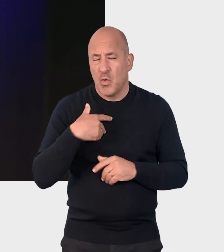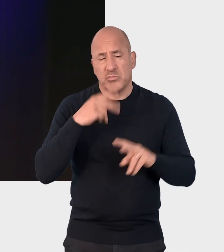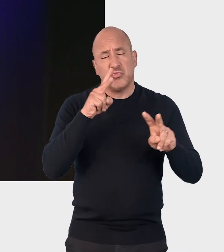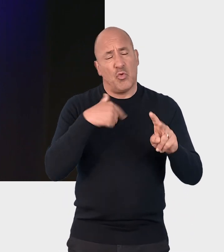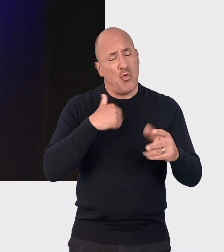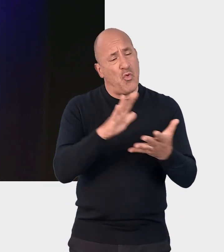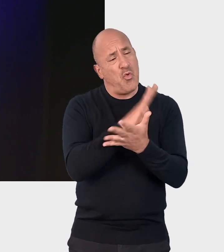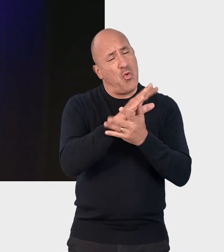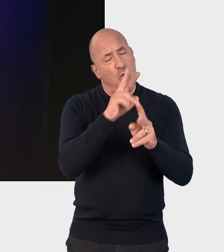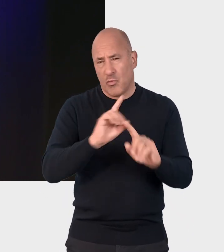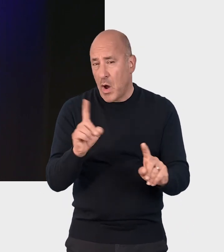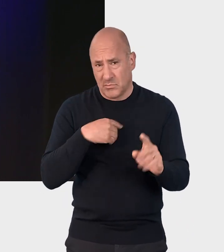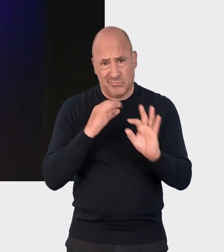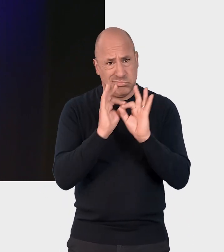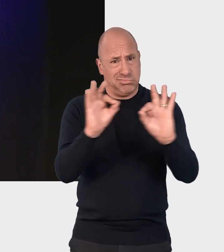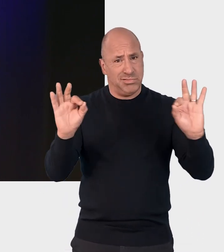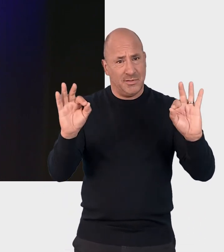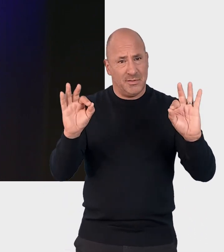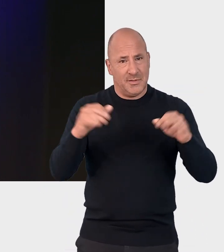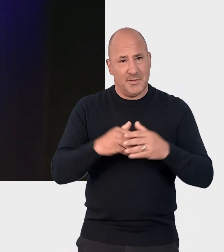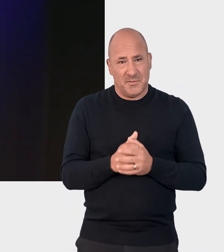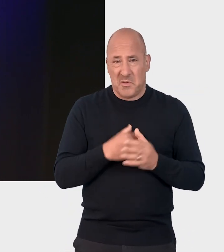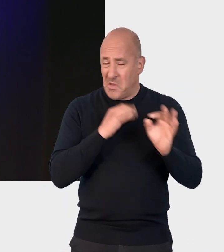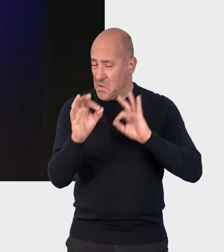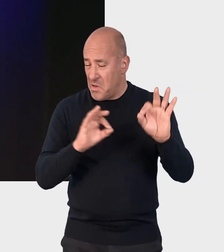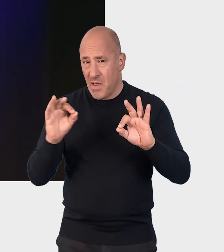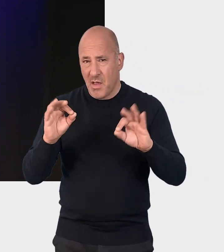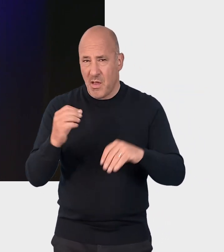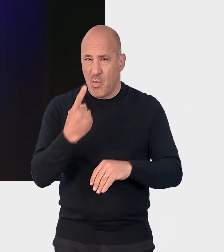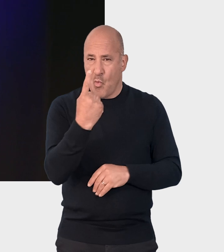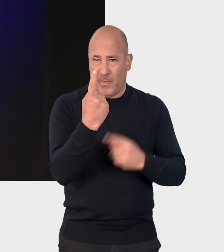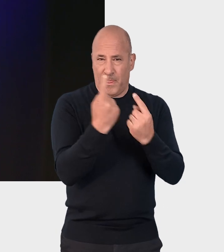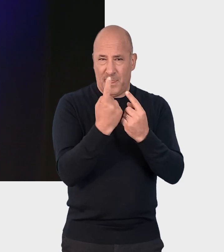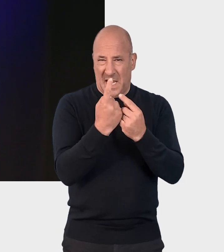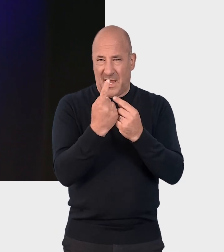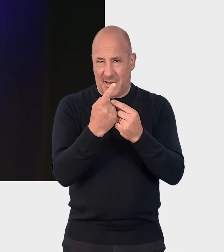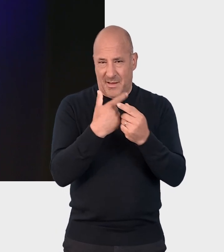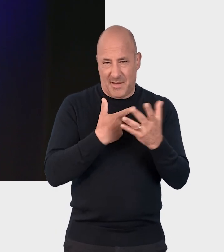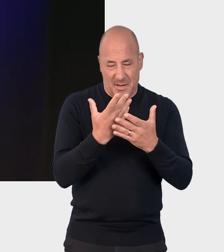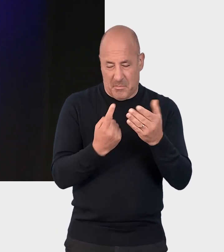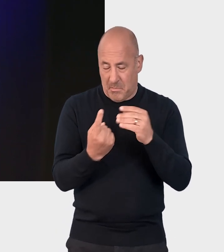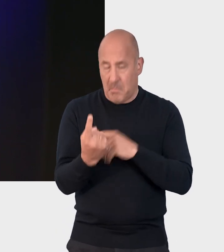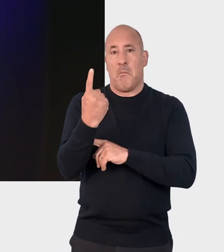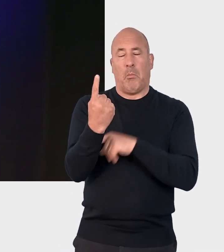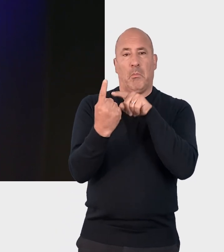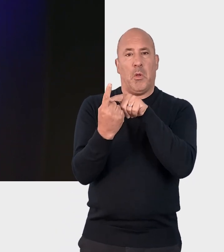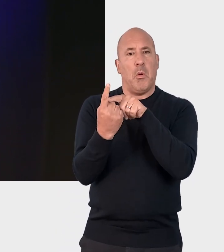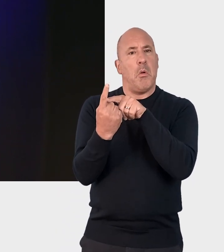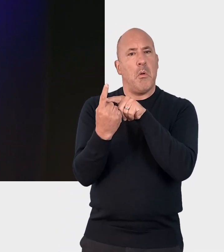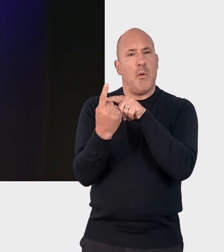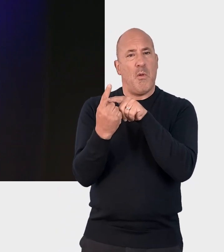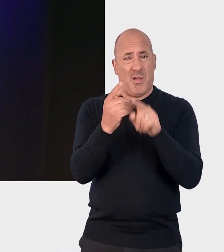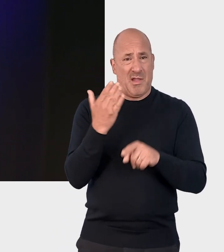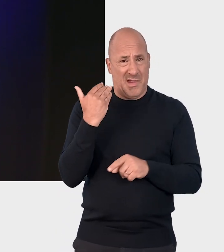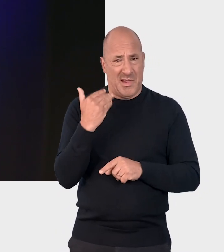things shared, and ultimately see things enjoyed. And one thing that really stands out from that